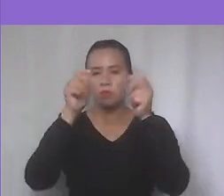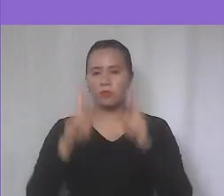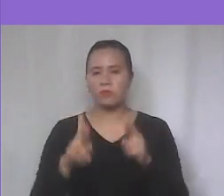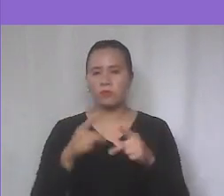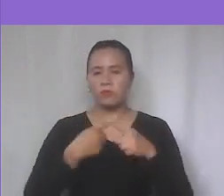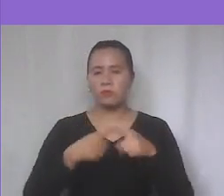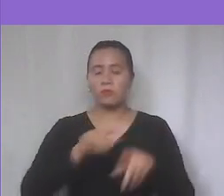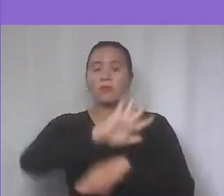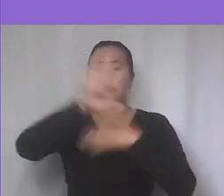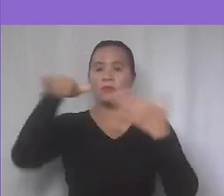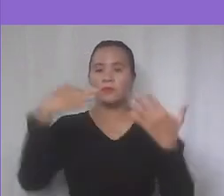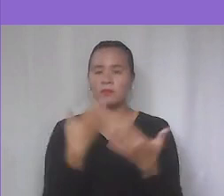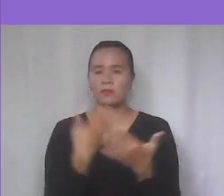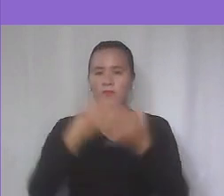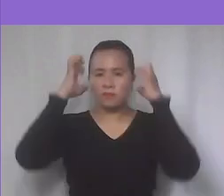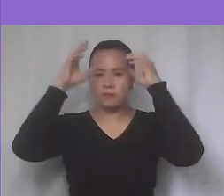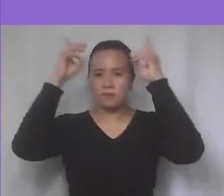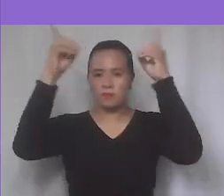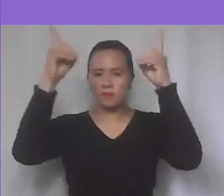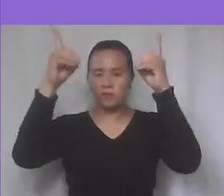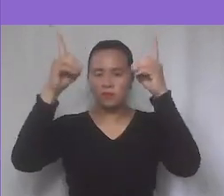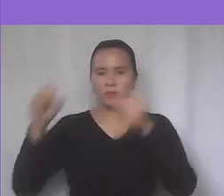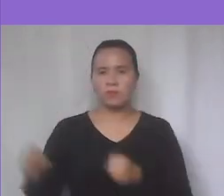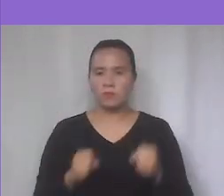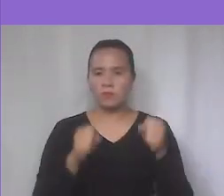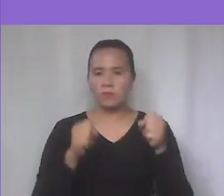educational system and even beyond community.